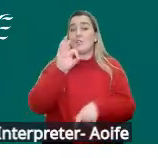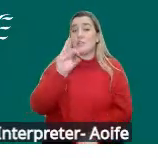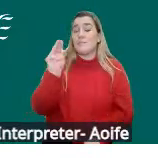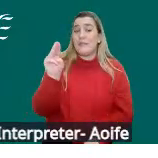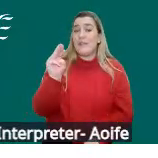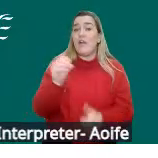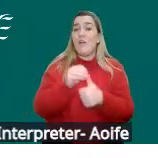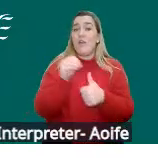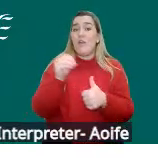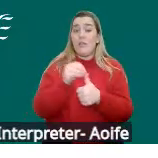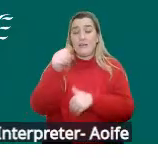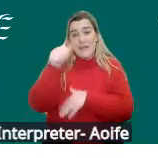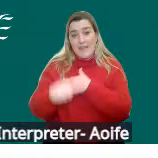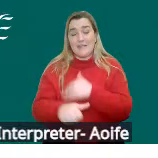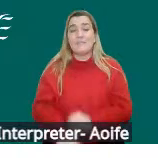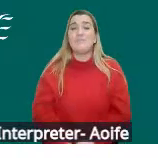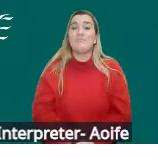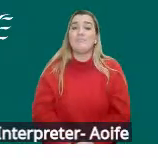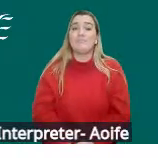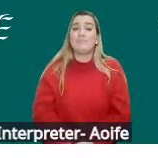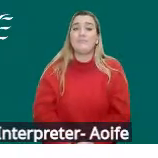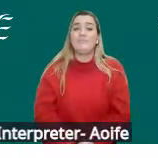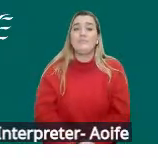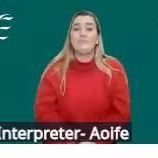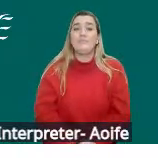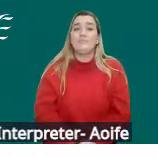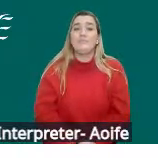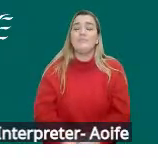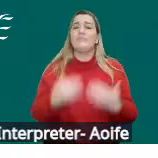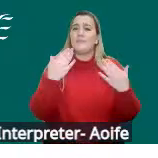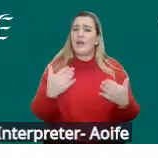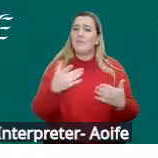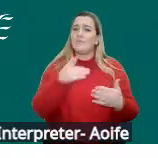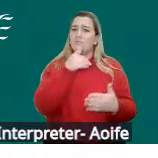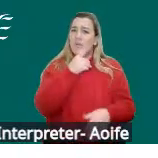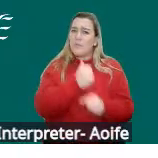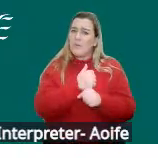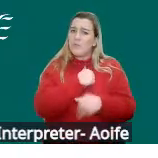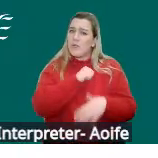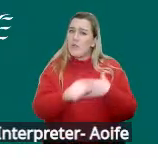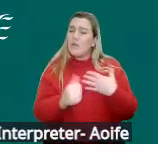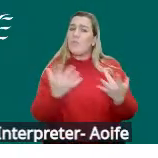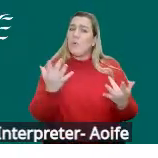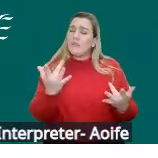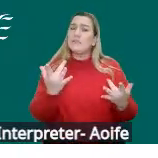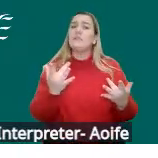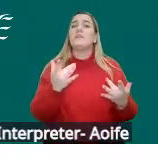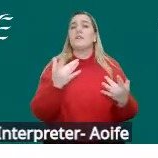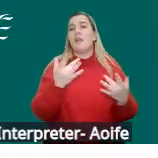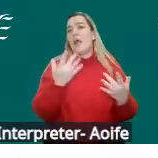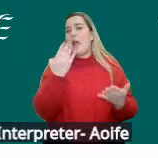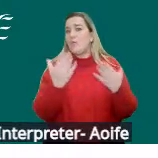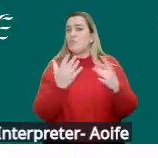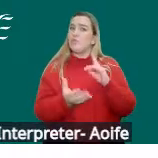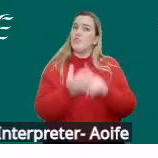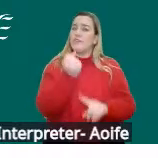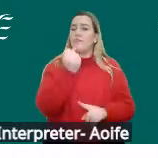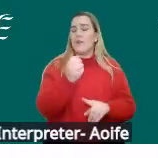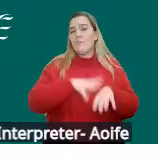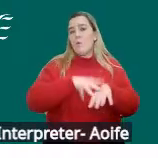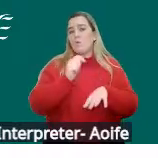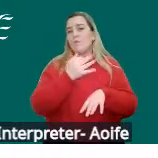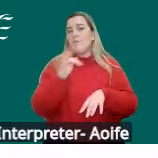And so I'm going to talk today about what you can do to get the most out of your GP consultation. So this is a picture